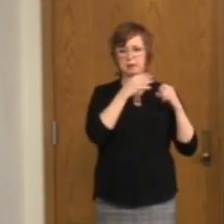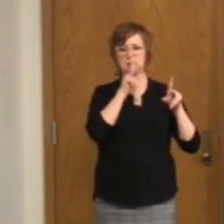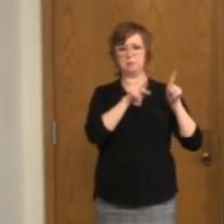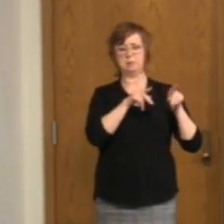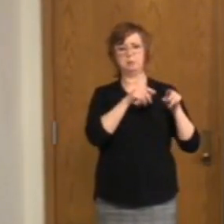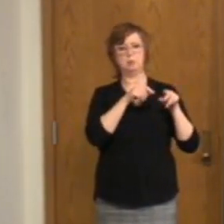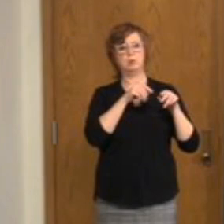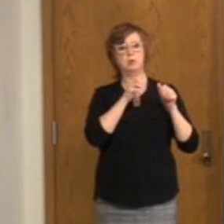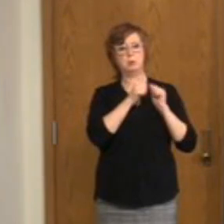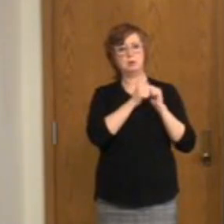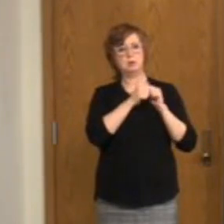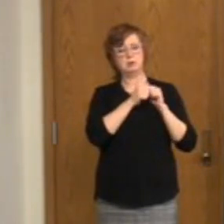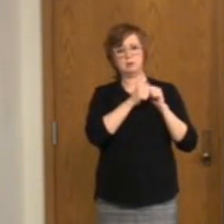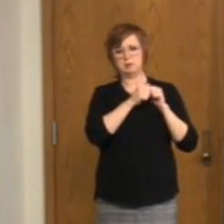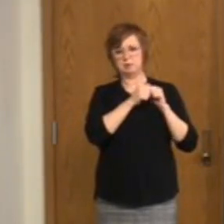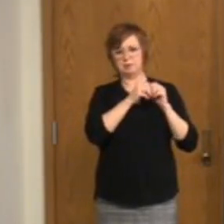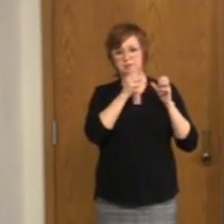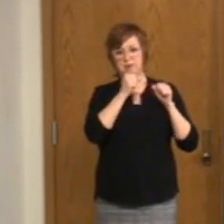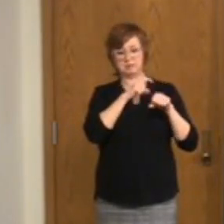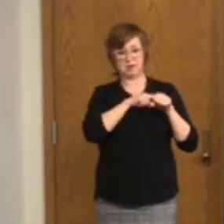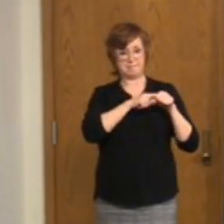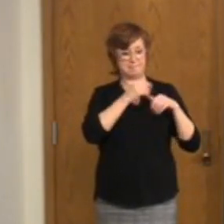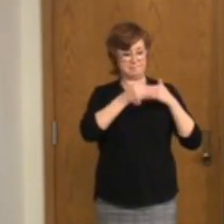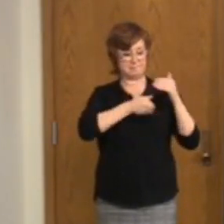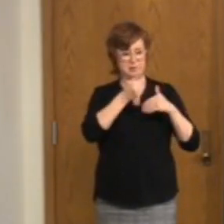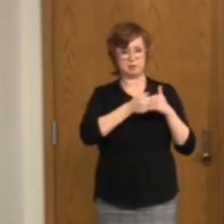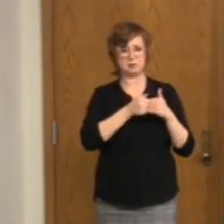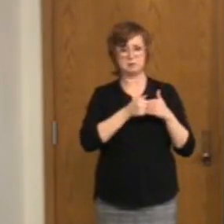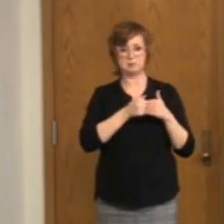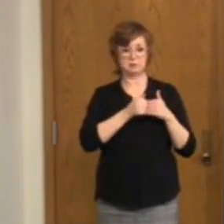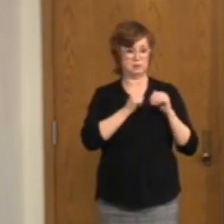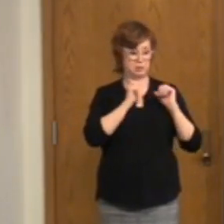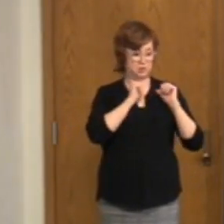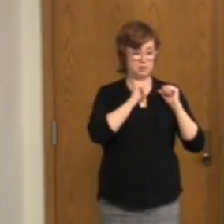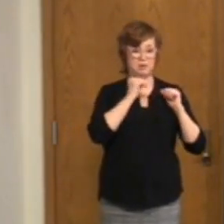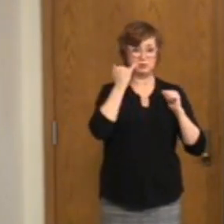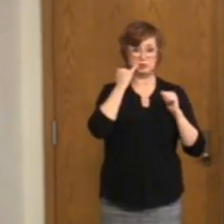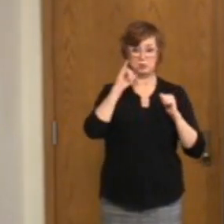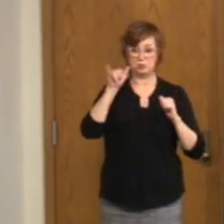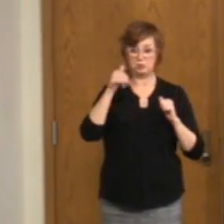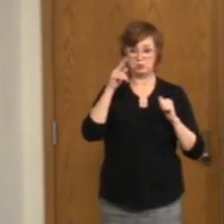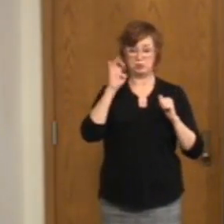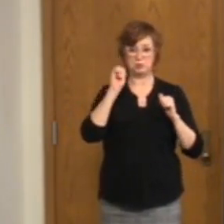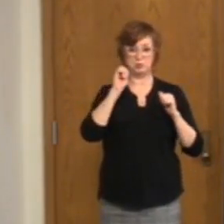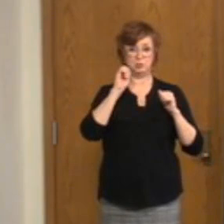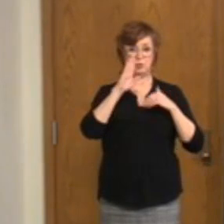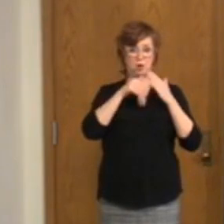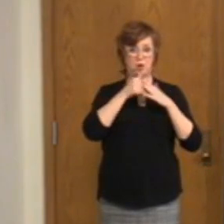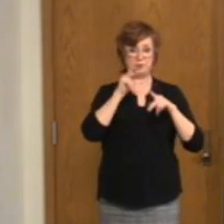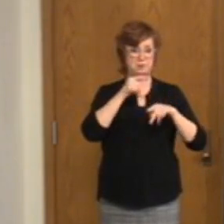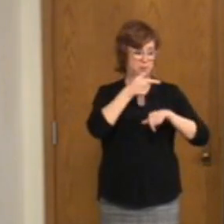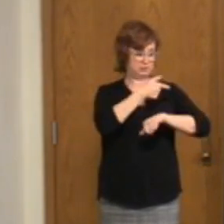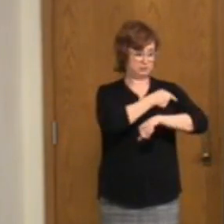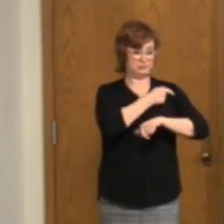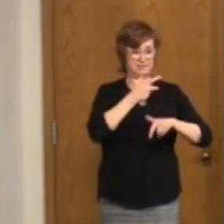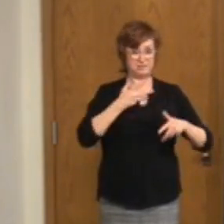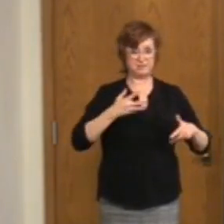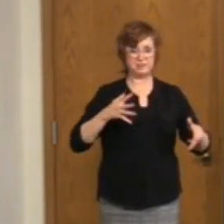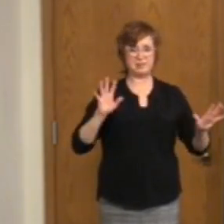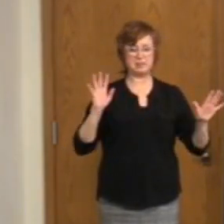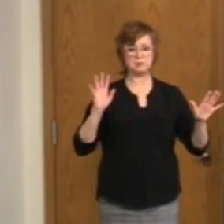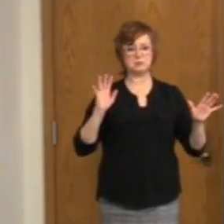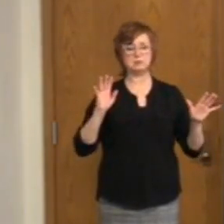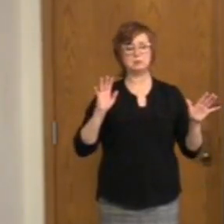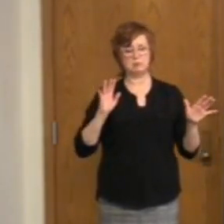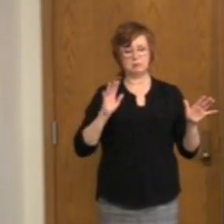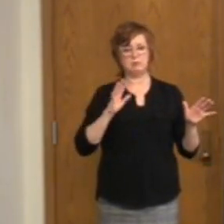for Saskatchewan people to the first dose into sometime in June. This really does advance some of the discussions that we have on